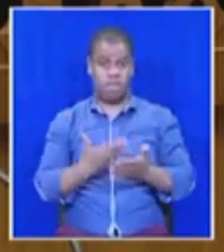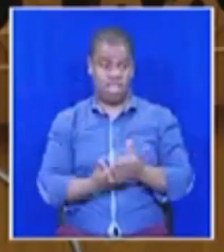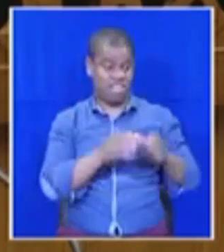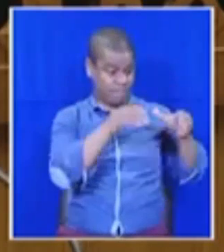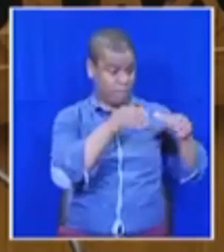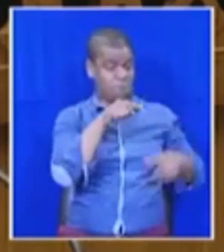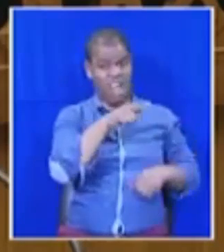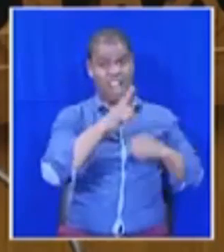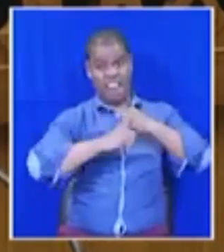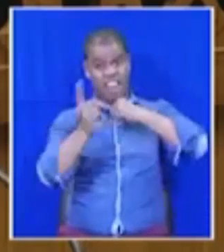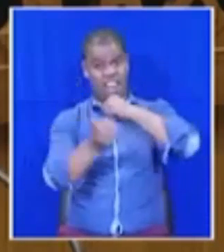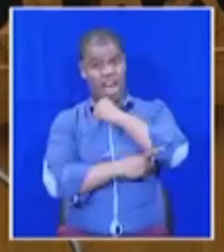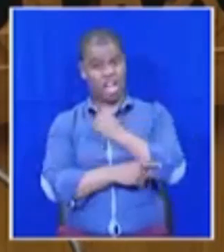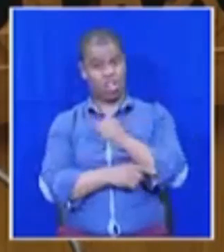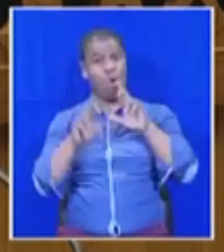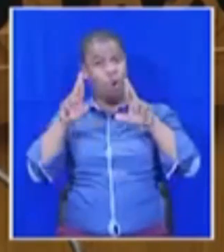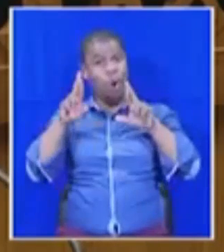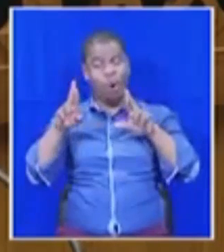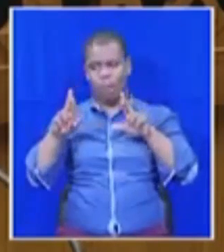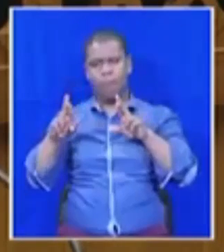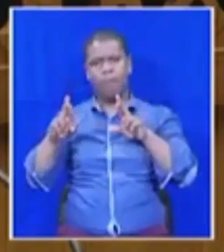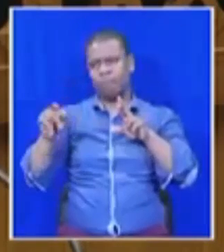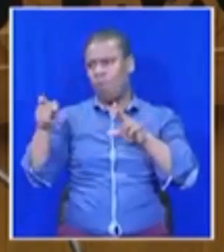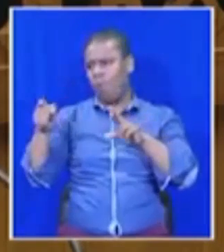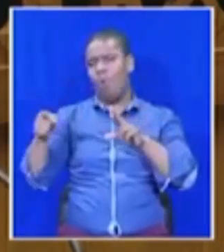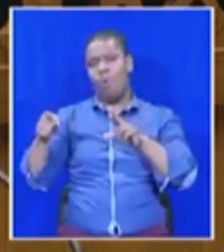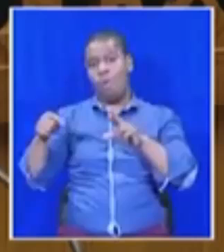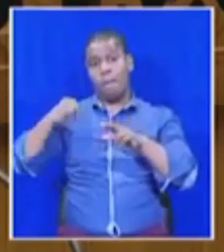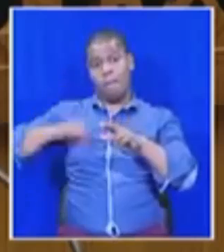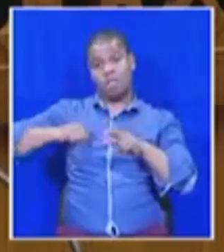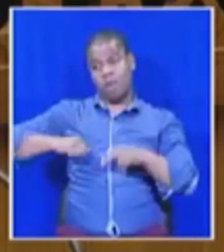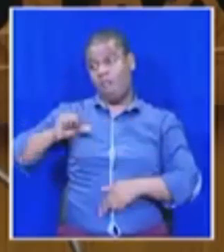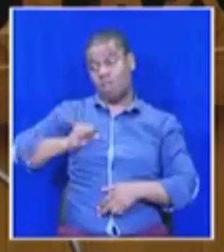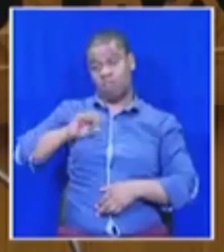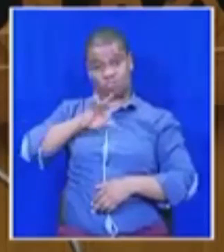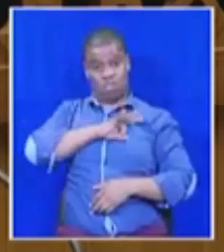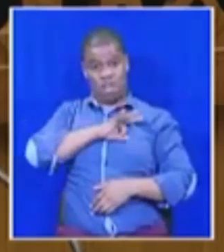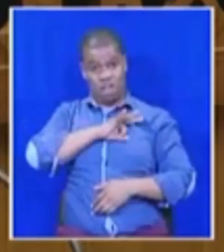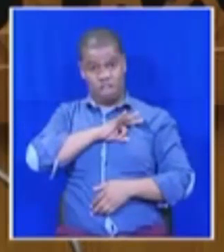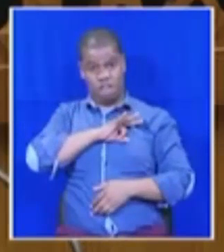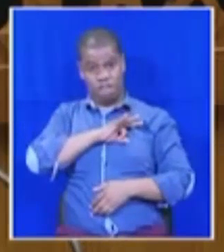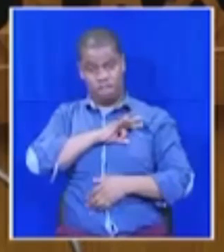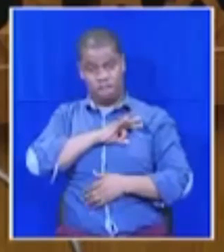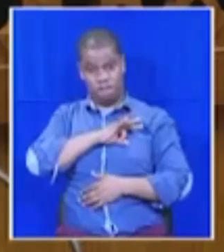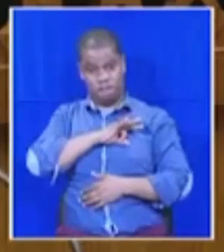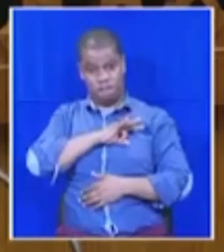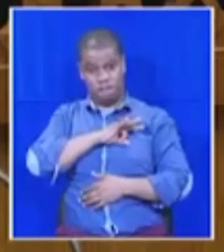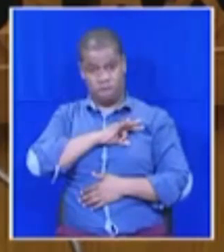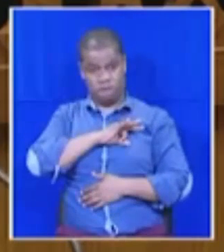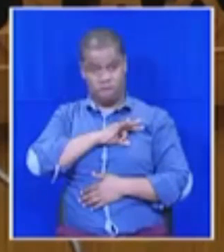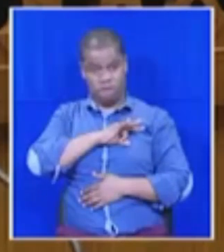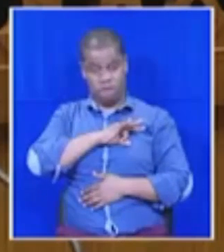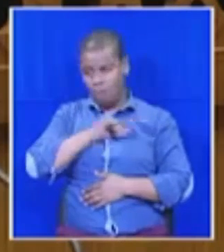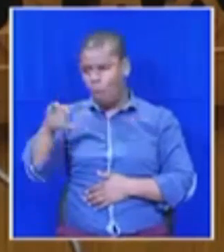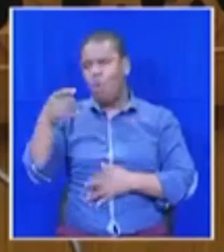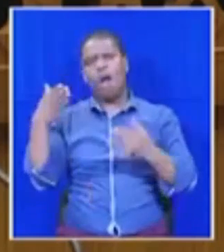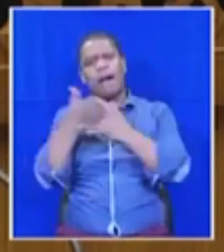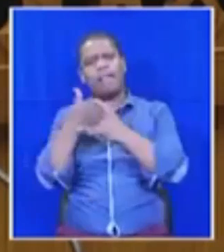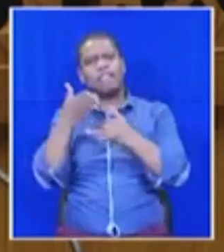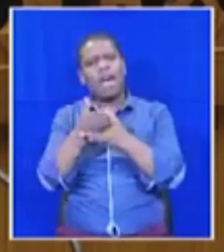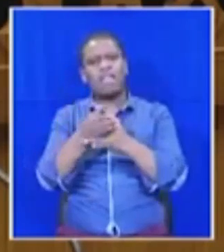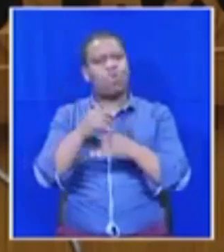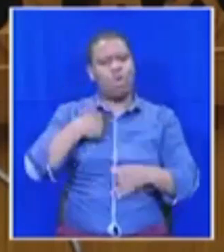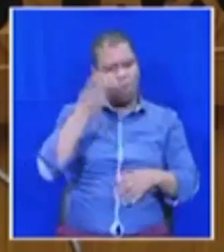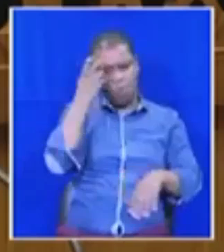for accessible municipal officials. We won't need a hotline to report poor service delivery.